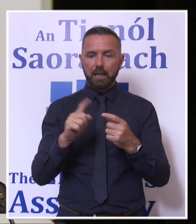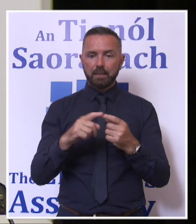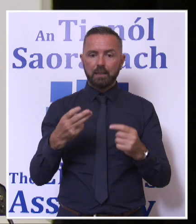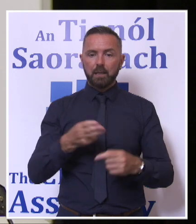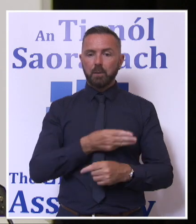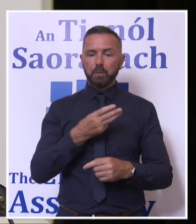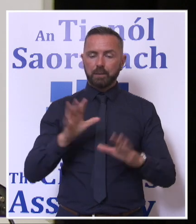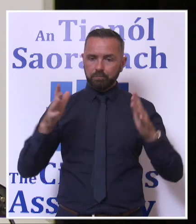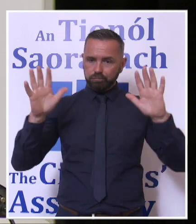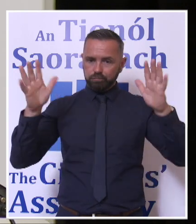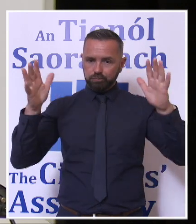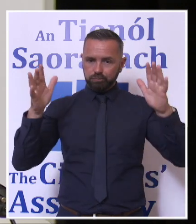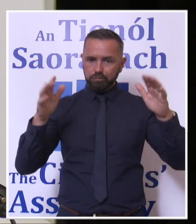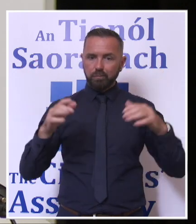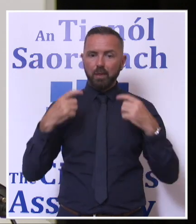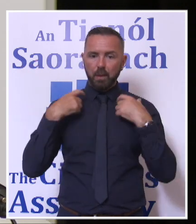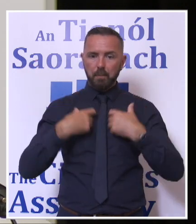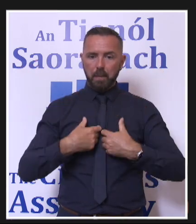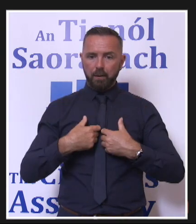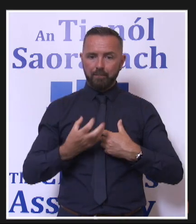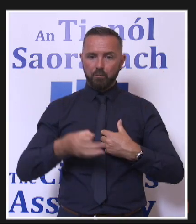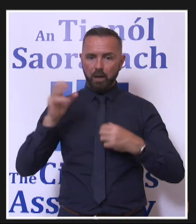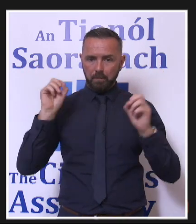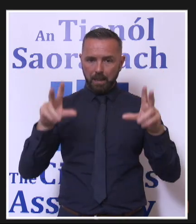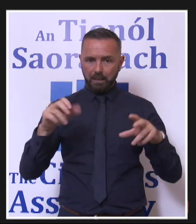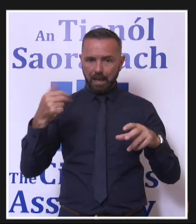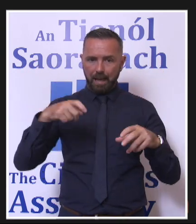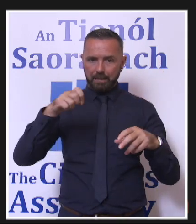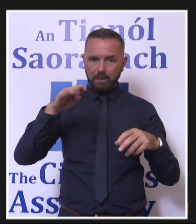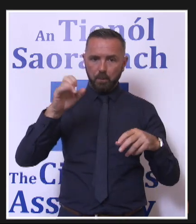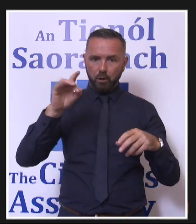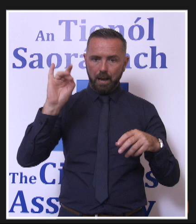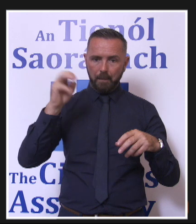round of applause for the Mayor of Greater Manchester, Mr. Andy Burnham.